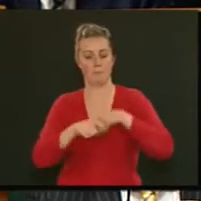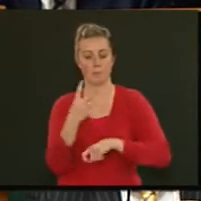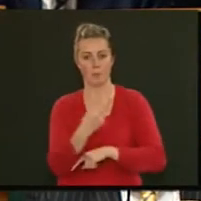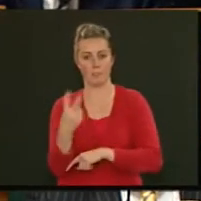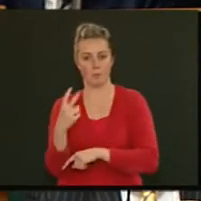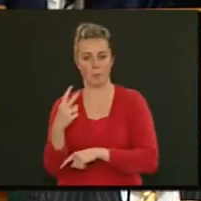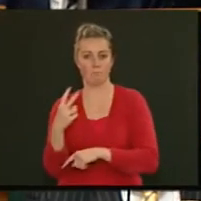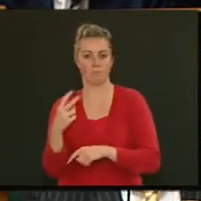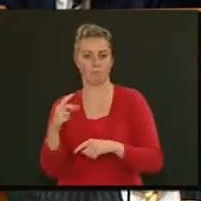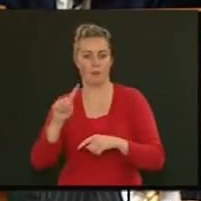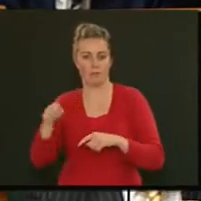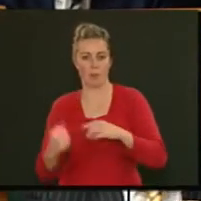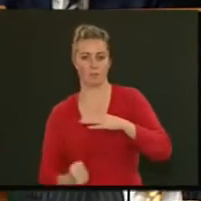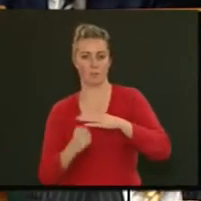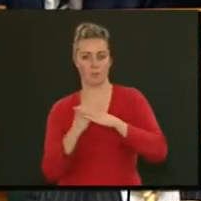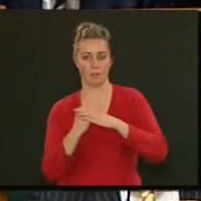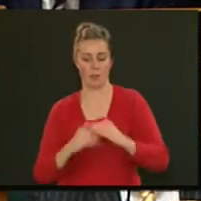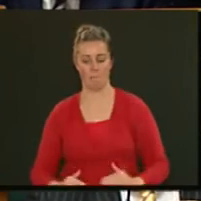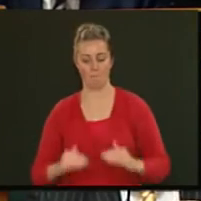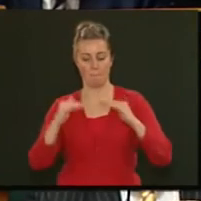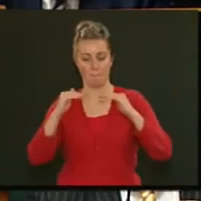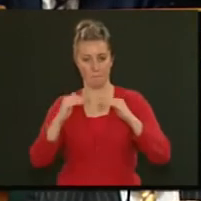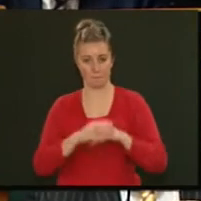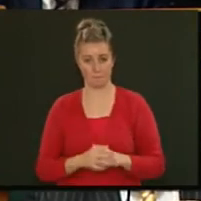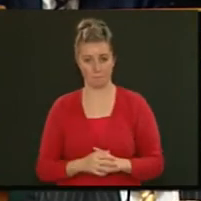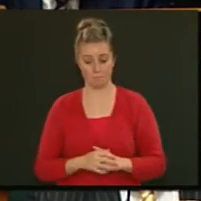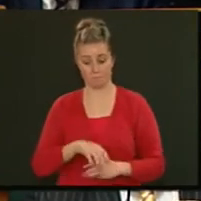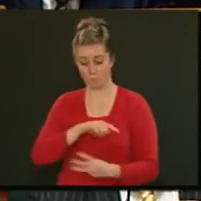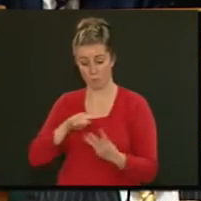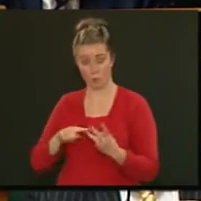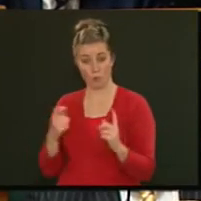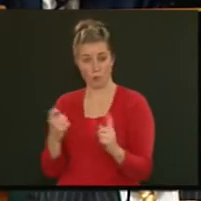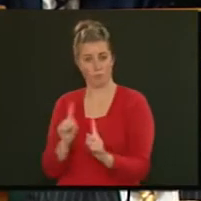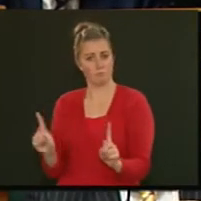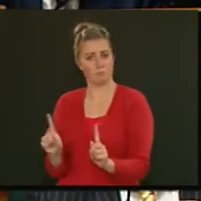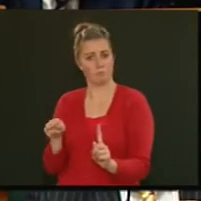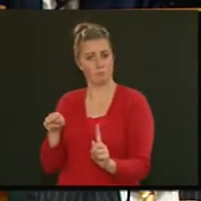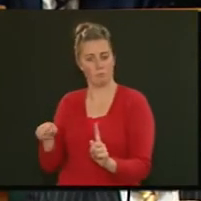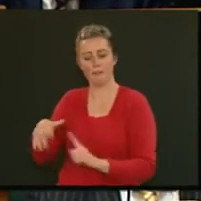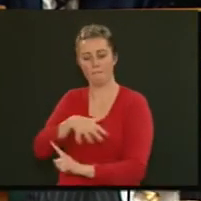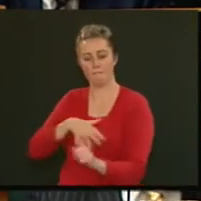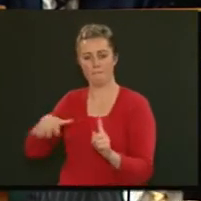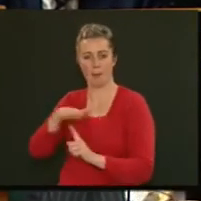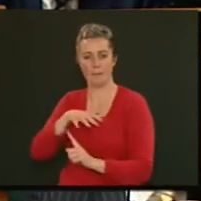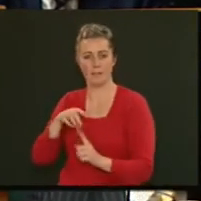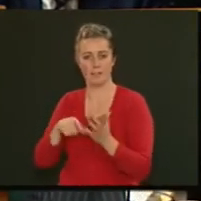$22,000. Mr Speaker, the third change is to family tax